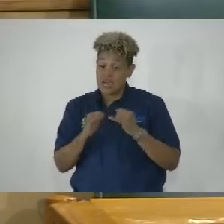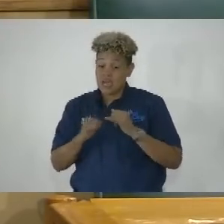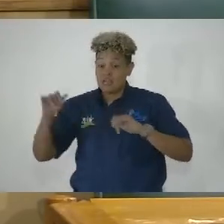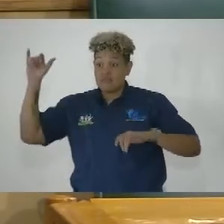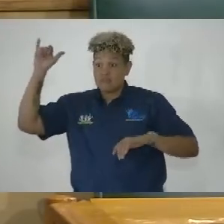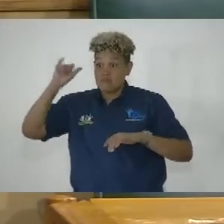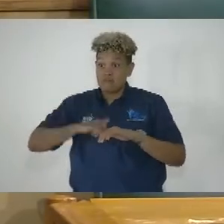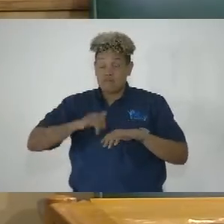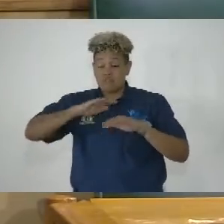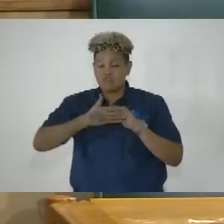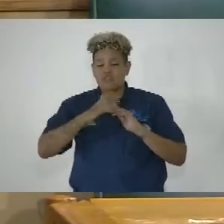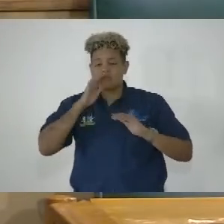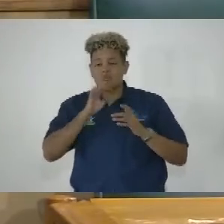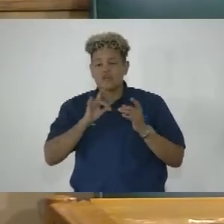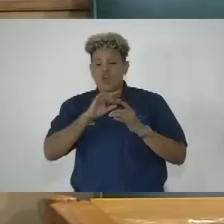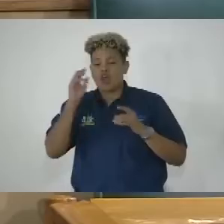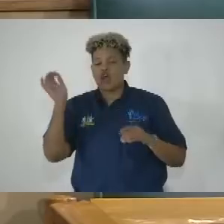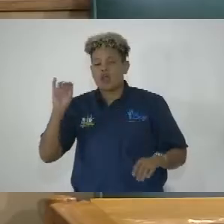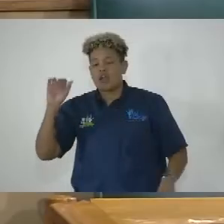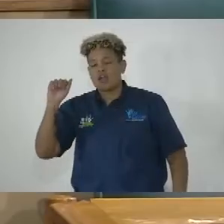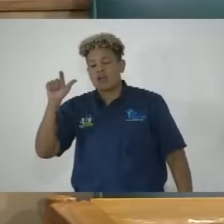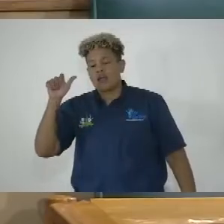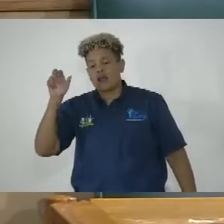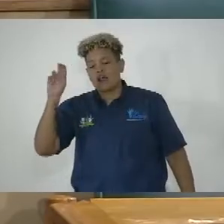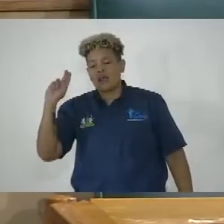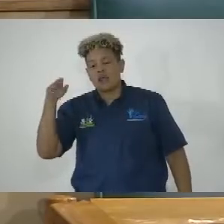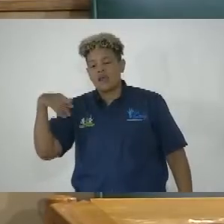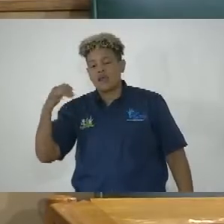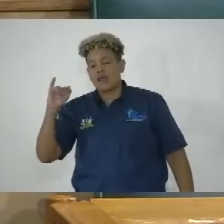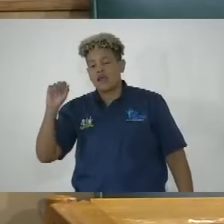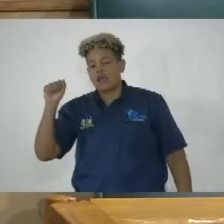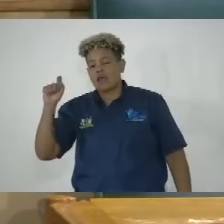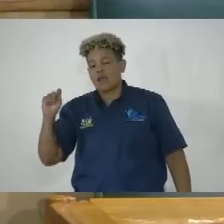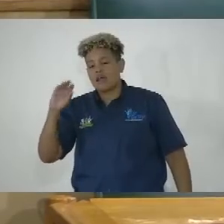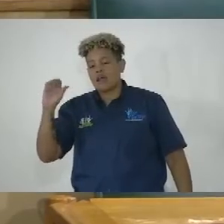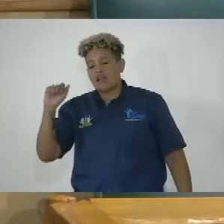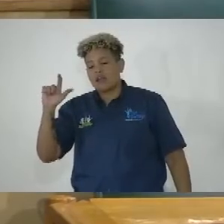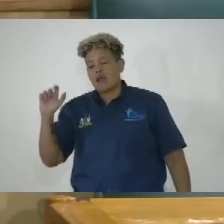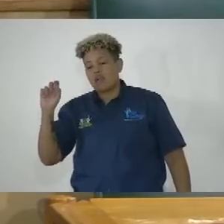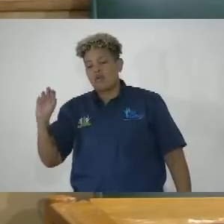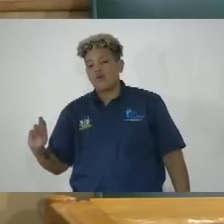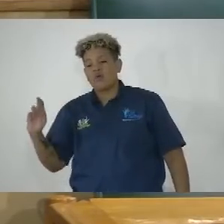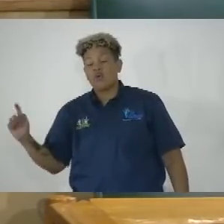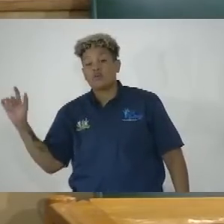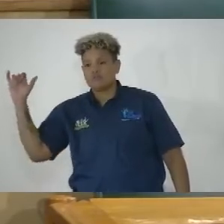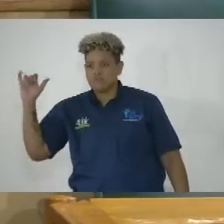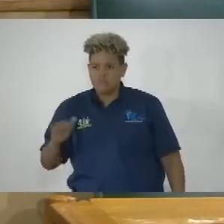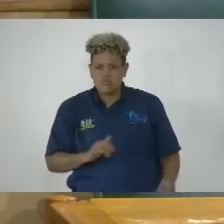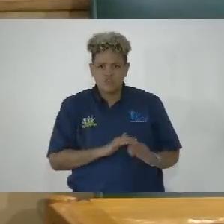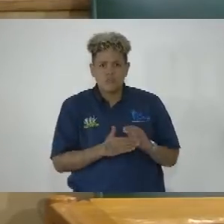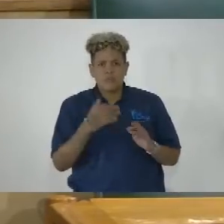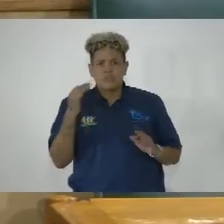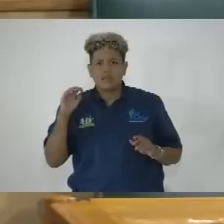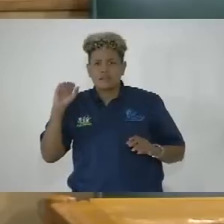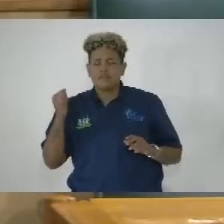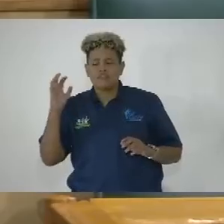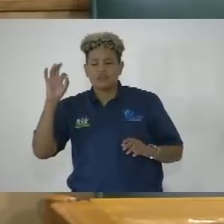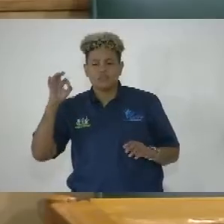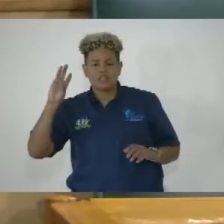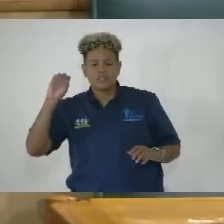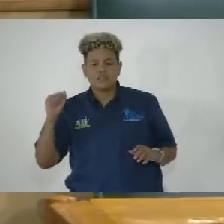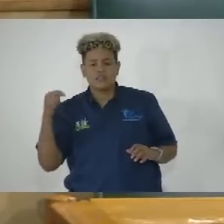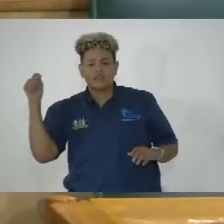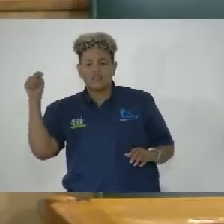Jamaica, talking companies like Alcan, Kaiser, and Alcoa, they came in the 50s and 60s.